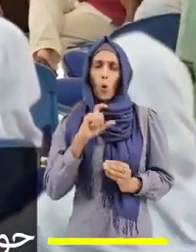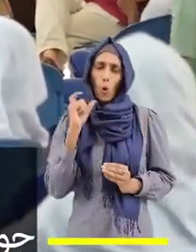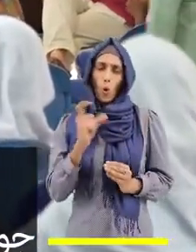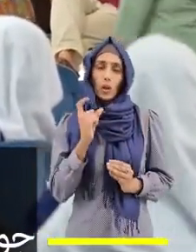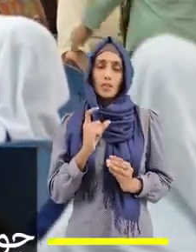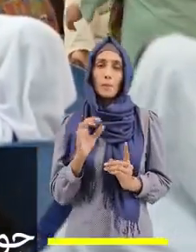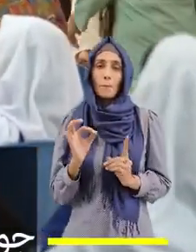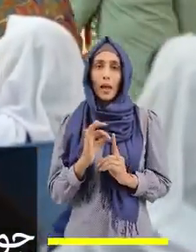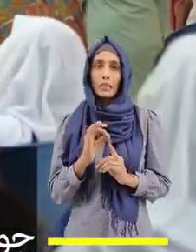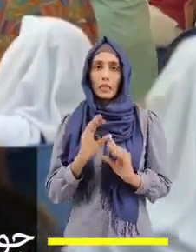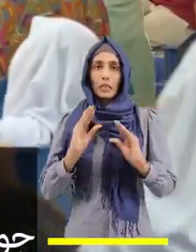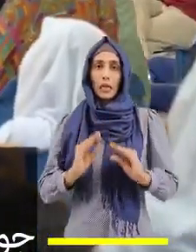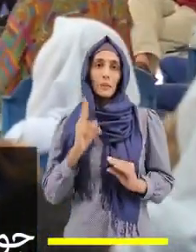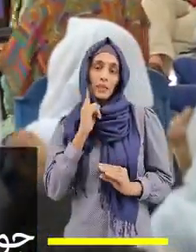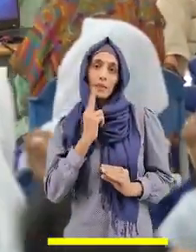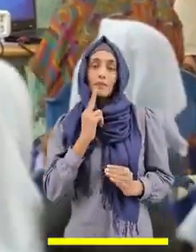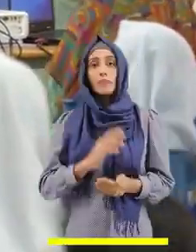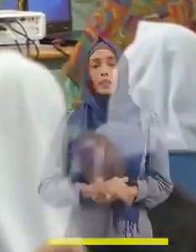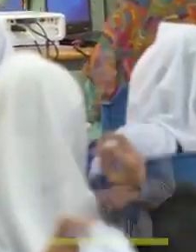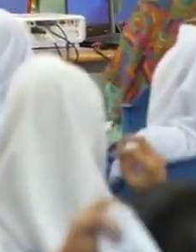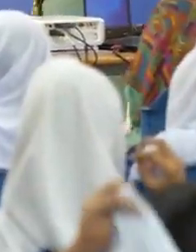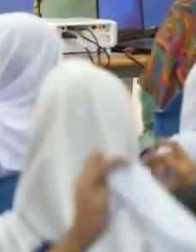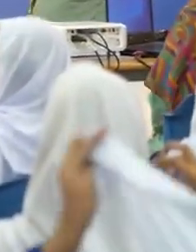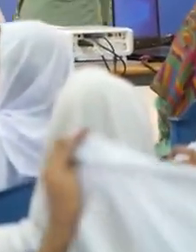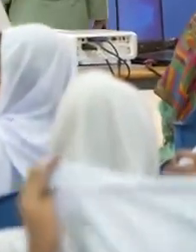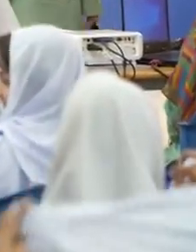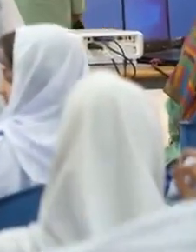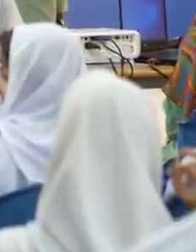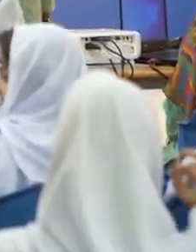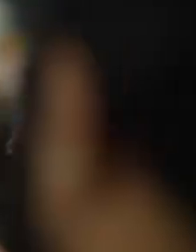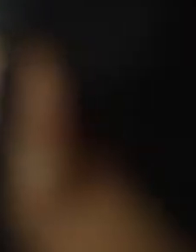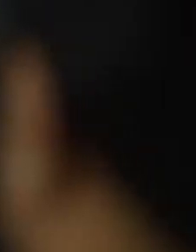few in the country in that regard.